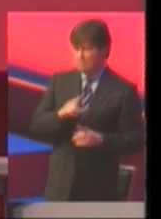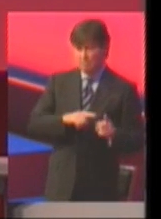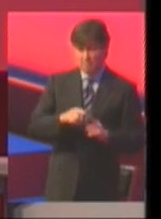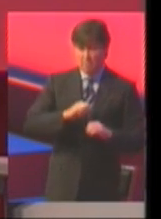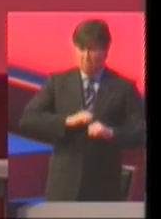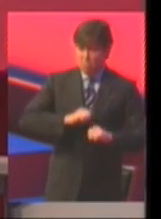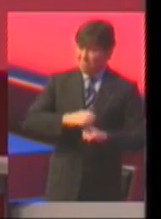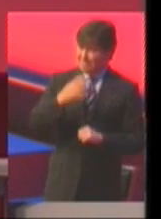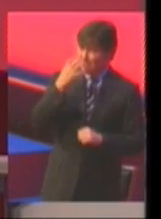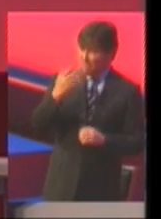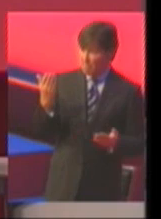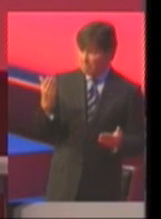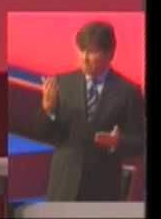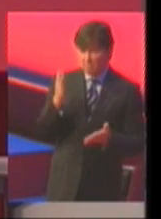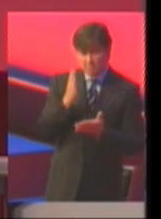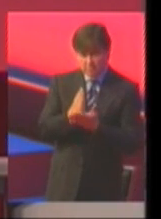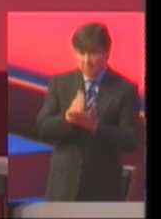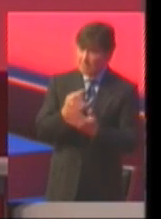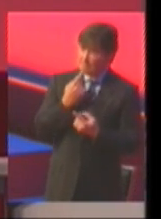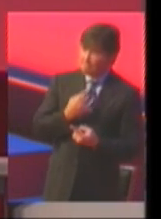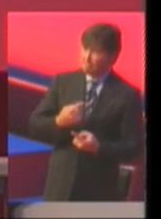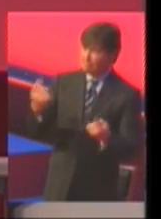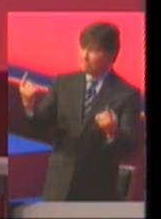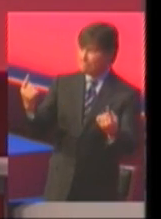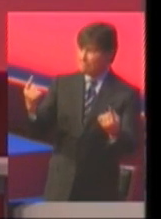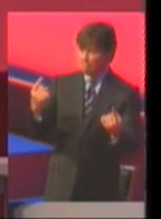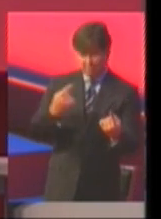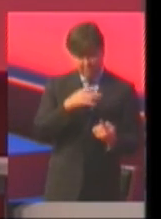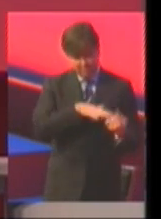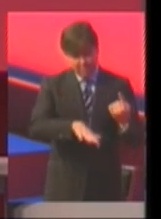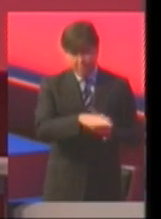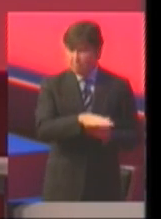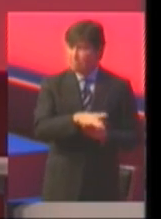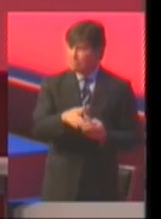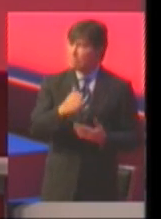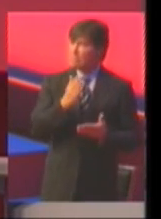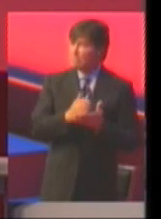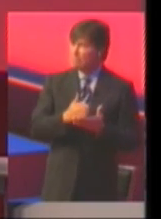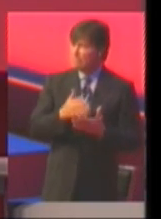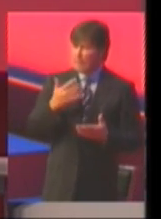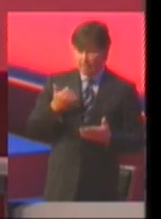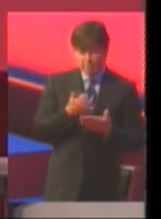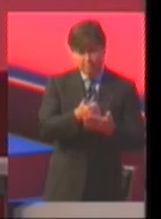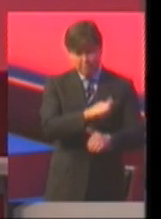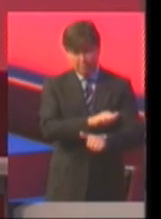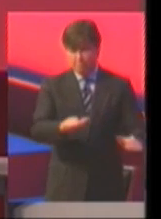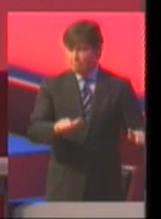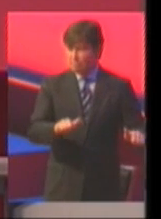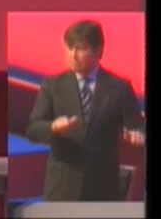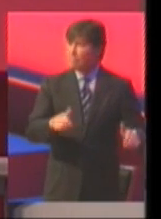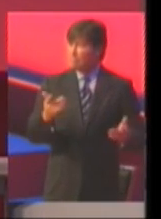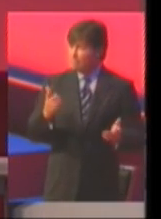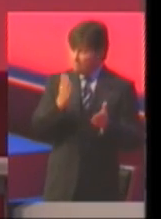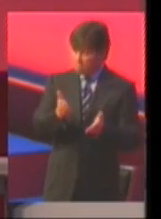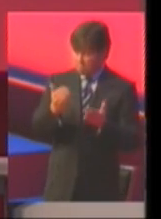no British government, being truthful with the people of Britain, could actually respond adequately to any of those crises by